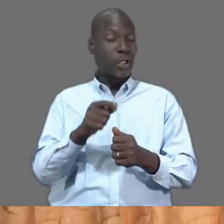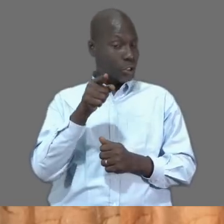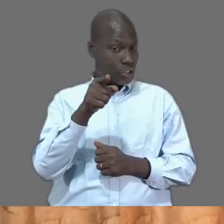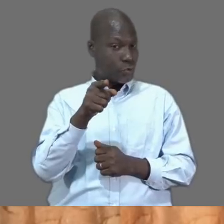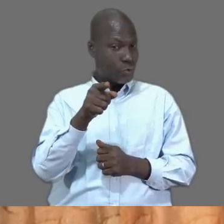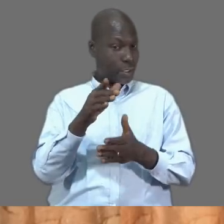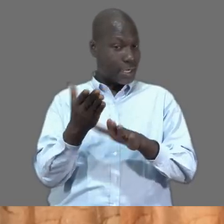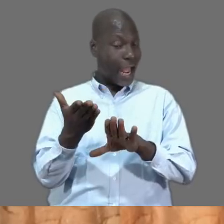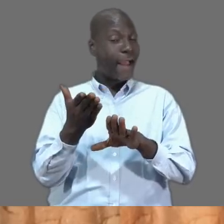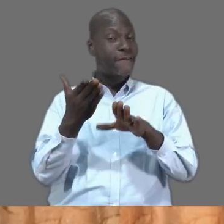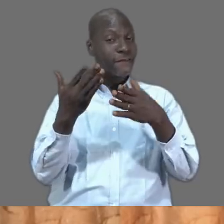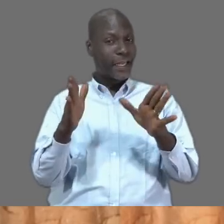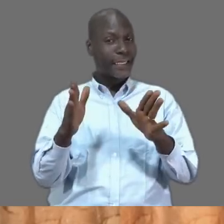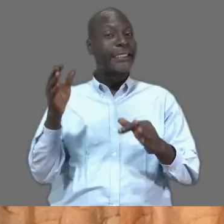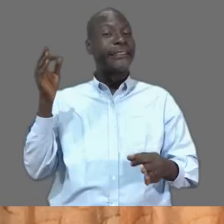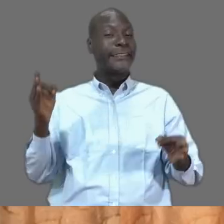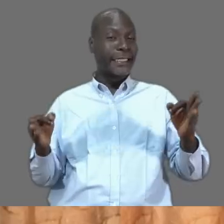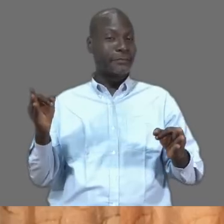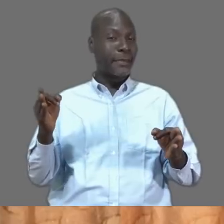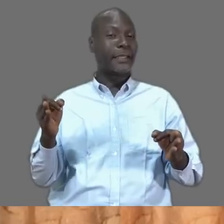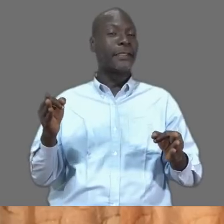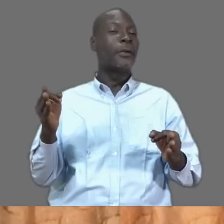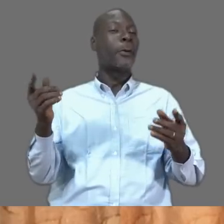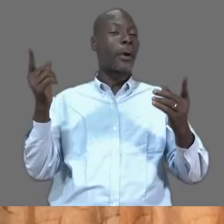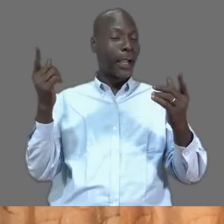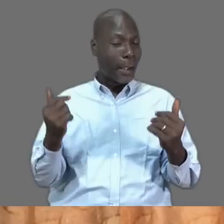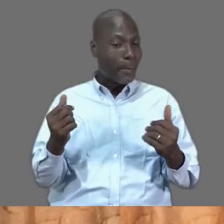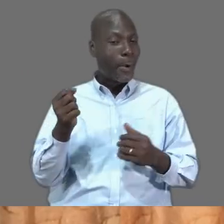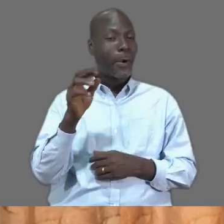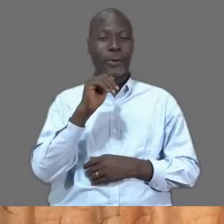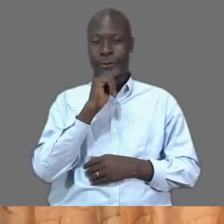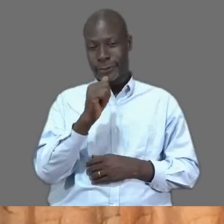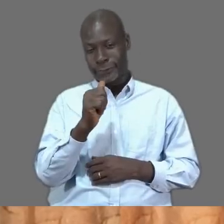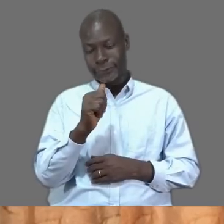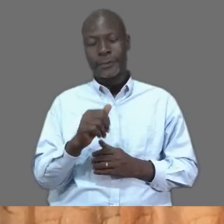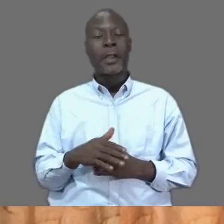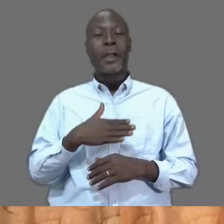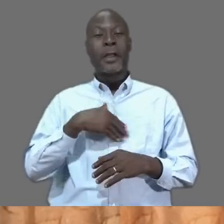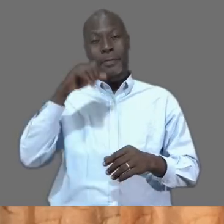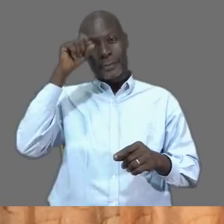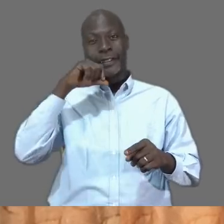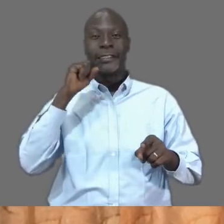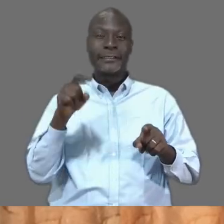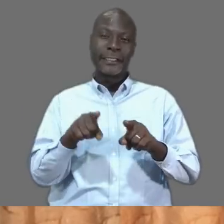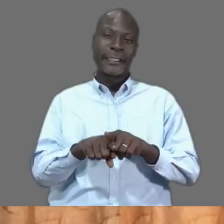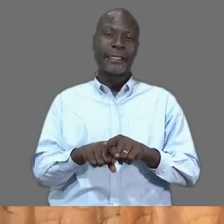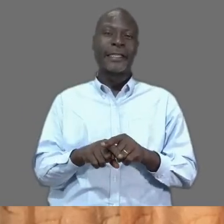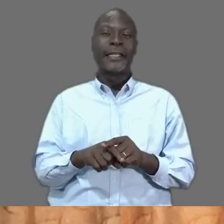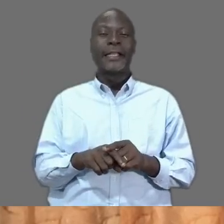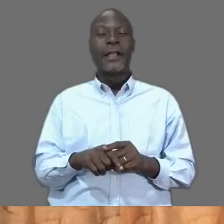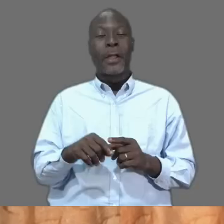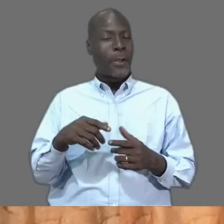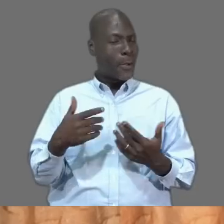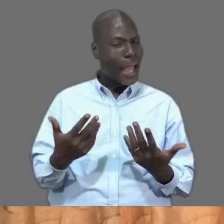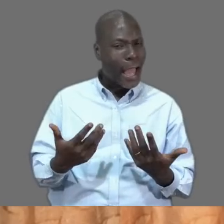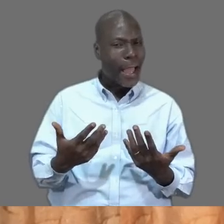wuwo akyire no atemwo ebeba anasa atemwo ema me dafo wo tie me na de me no e kan